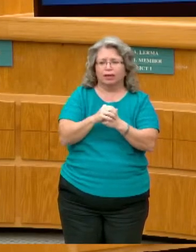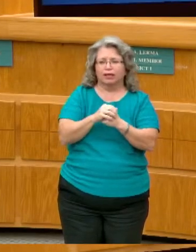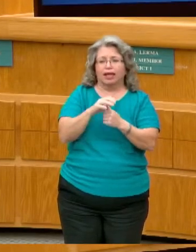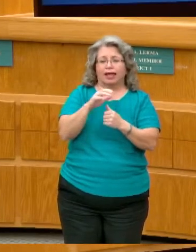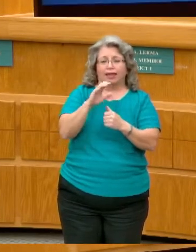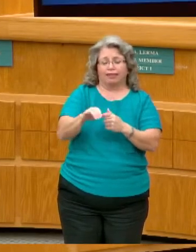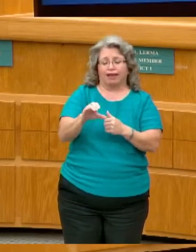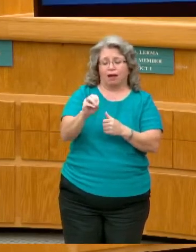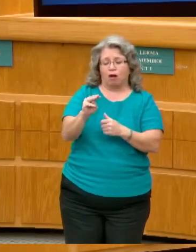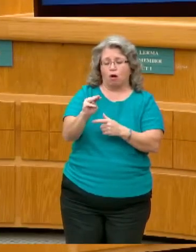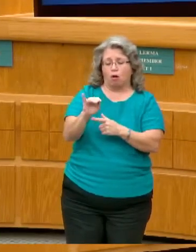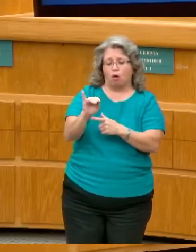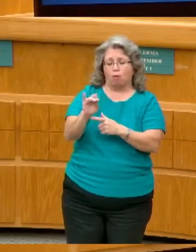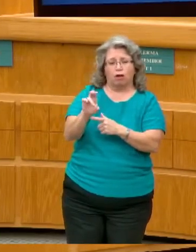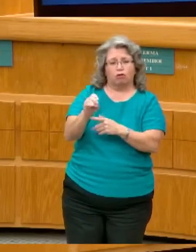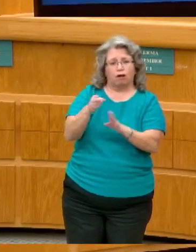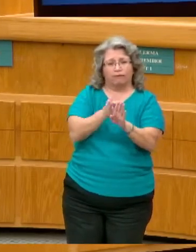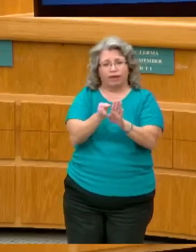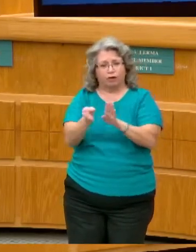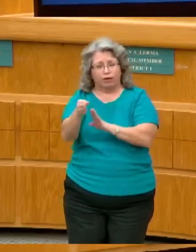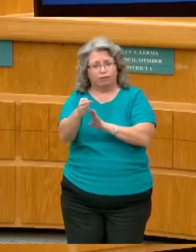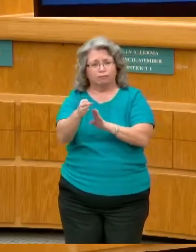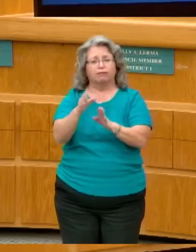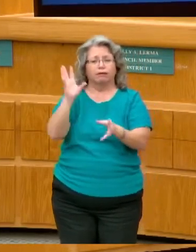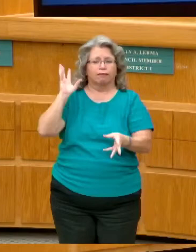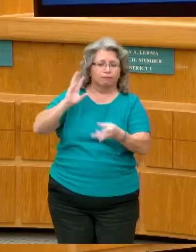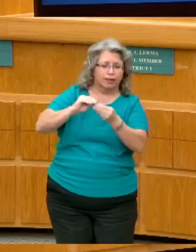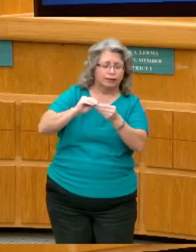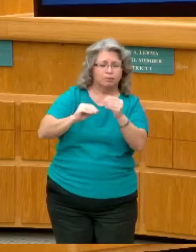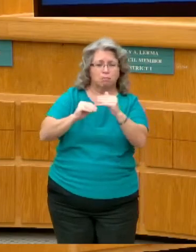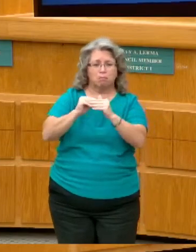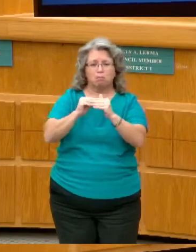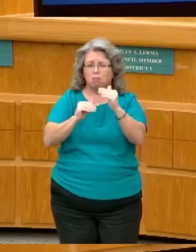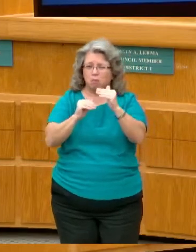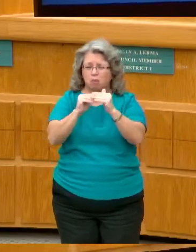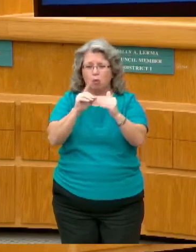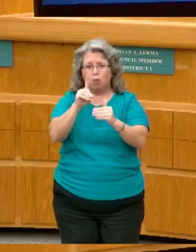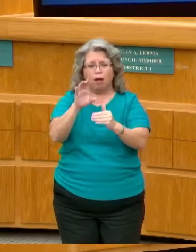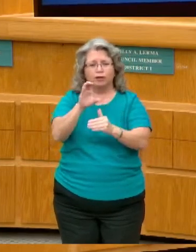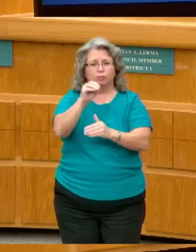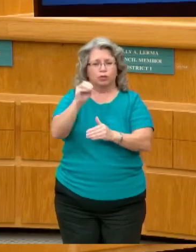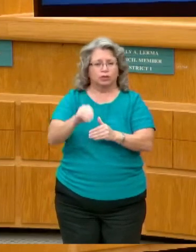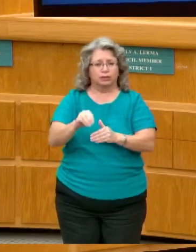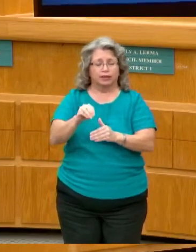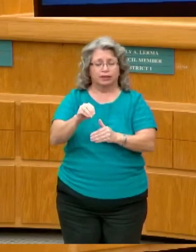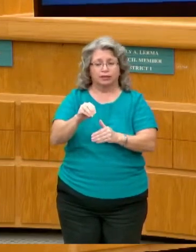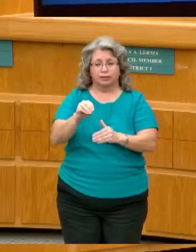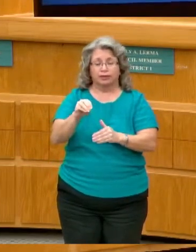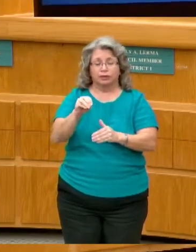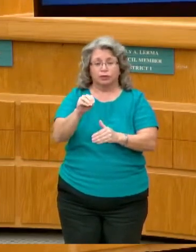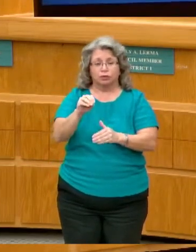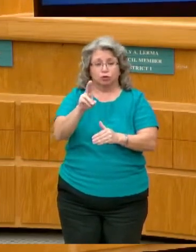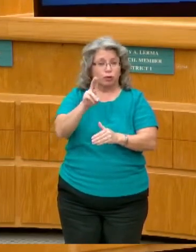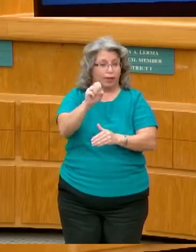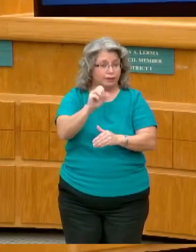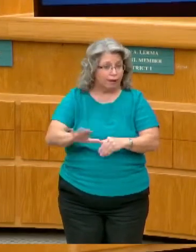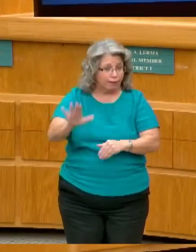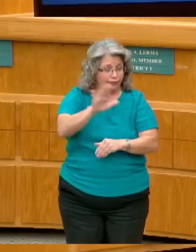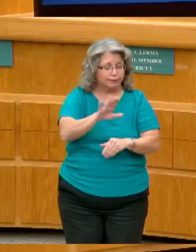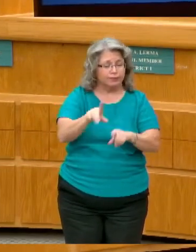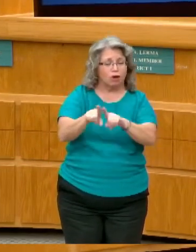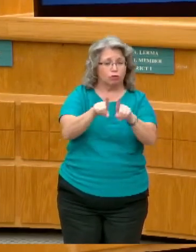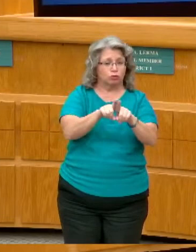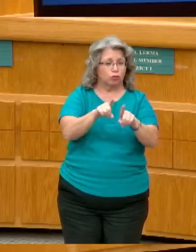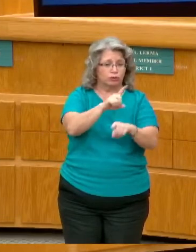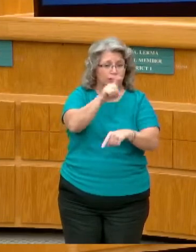accounts for almost 100% of all of our cases currently, not only in the United States, but also Texas and also here in Nueces